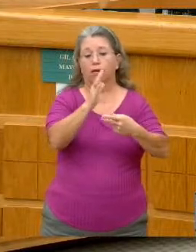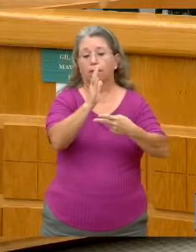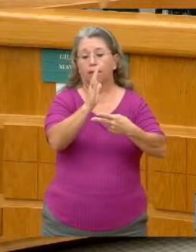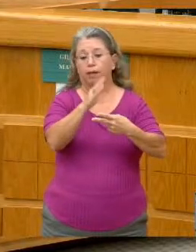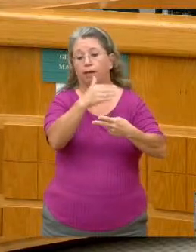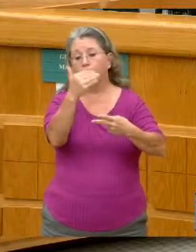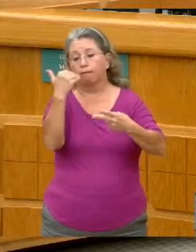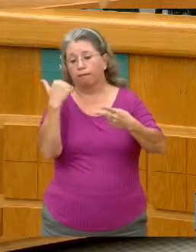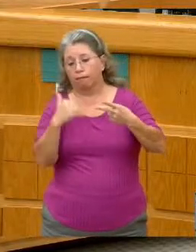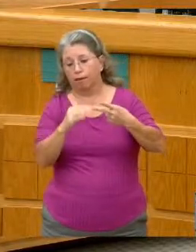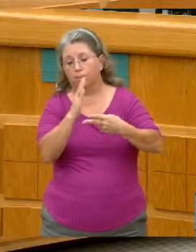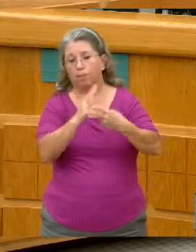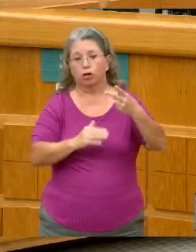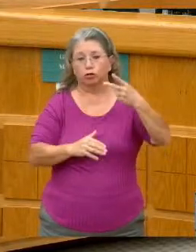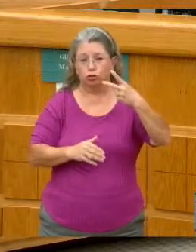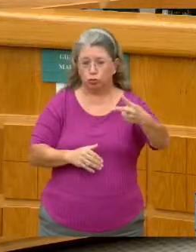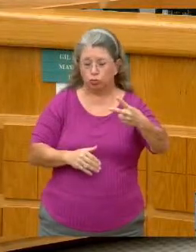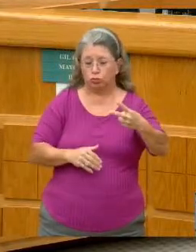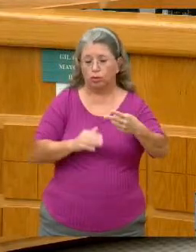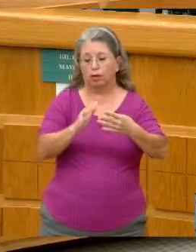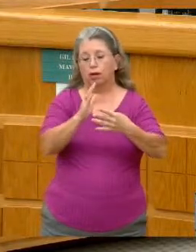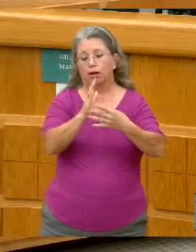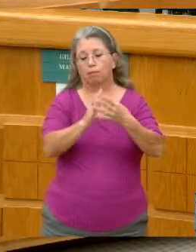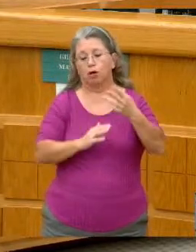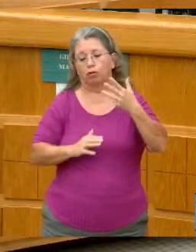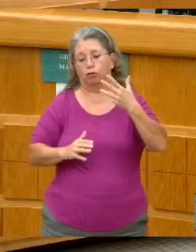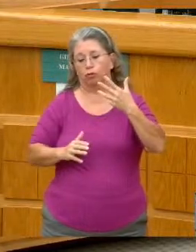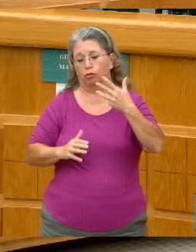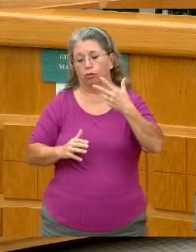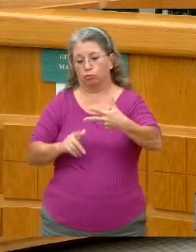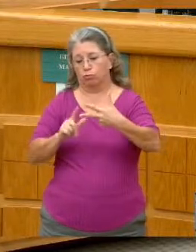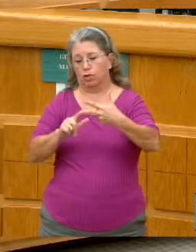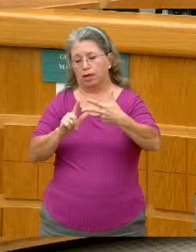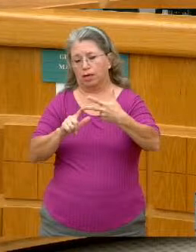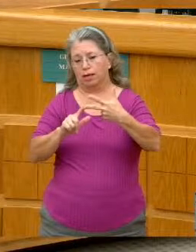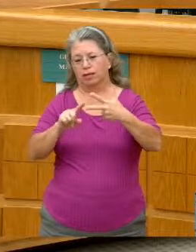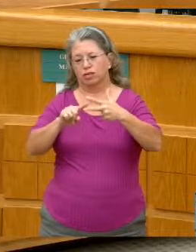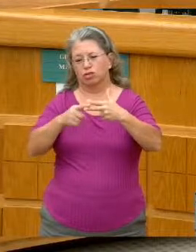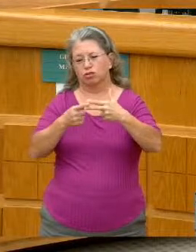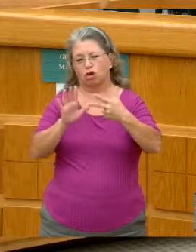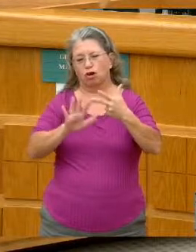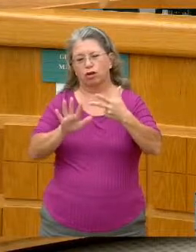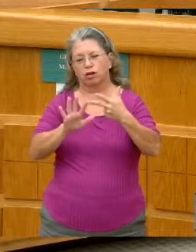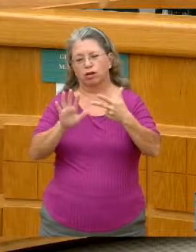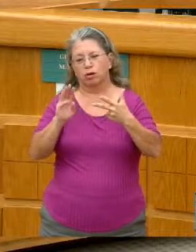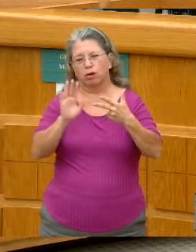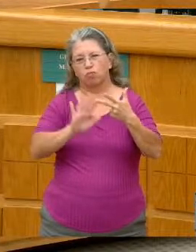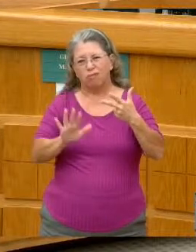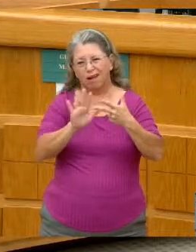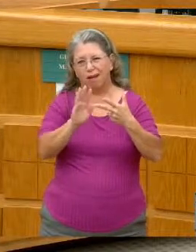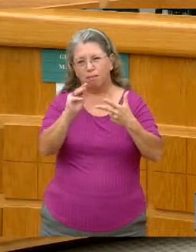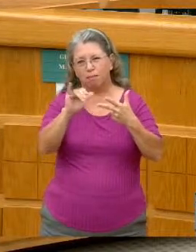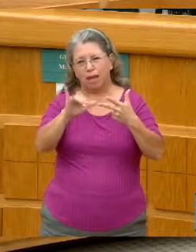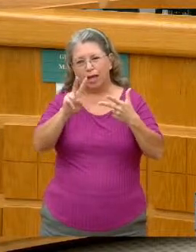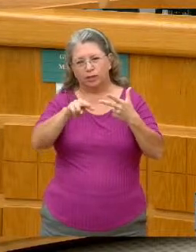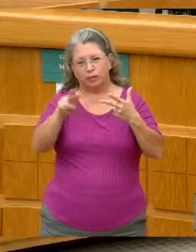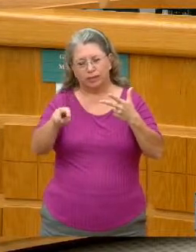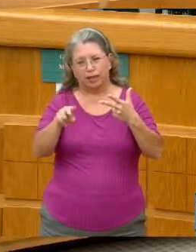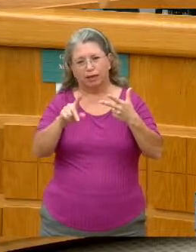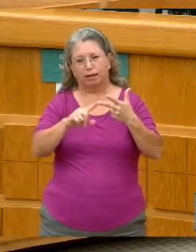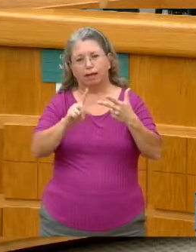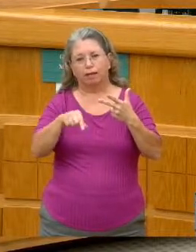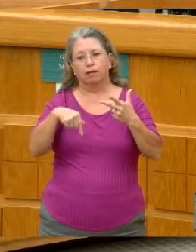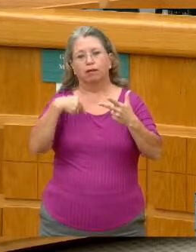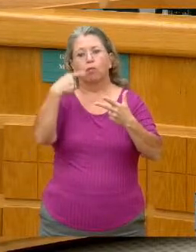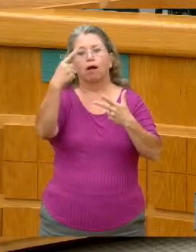Phase 3 started somewhere in the realm of May 22nd, and then a month later it